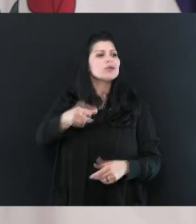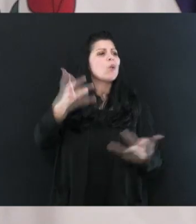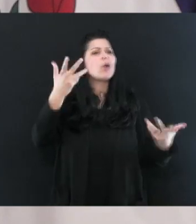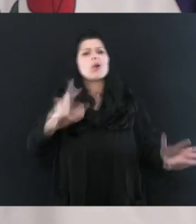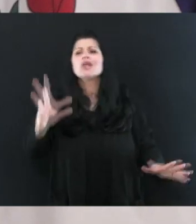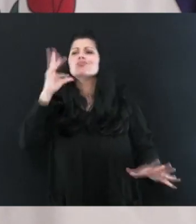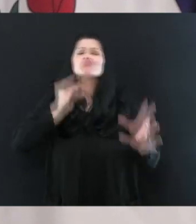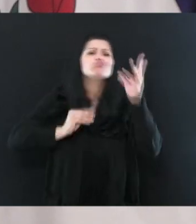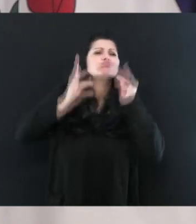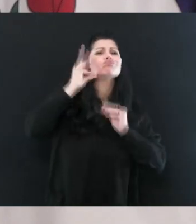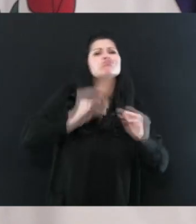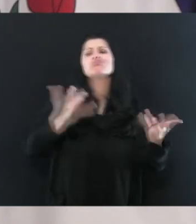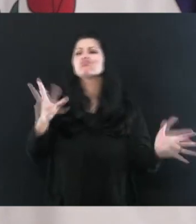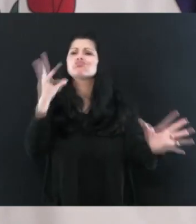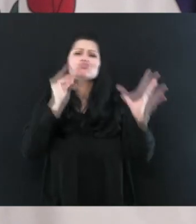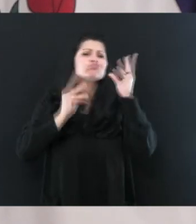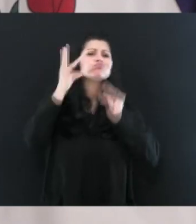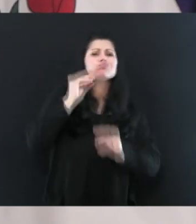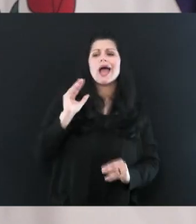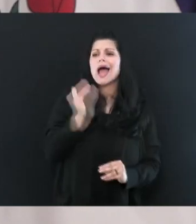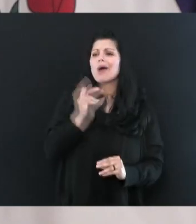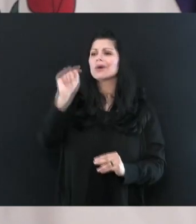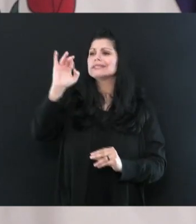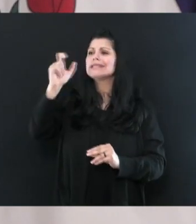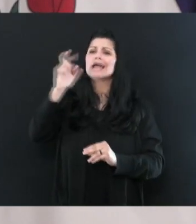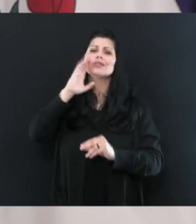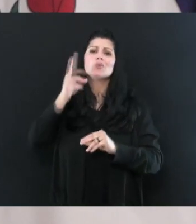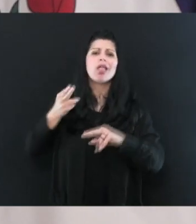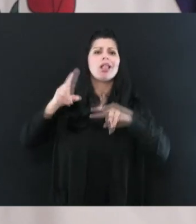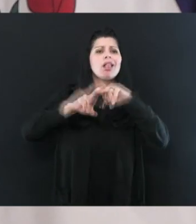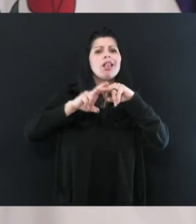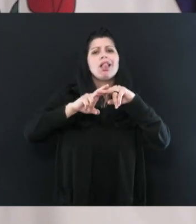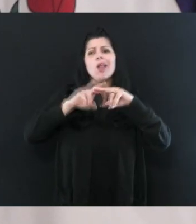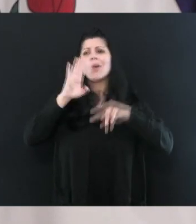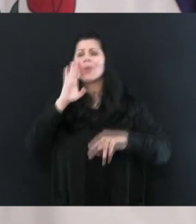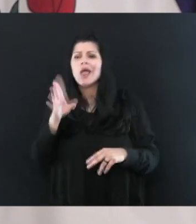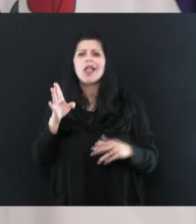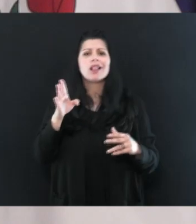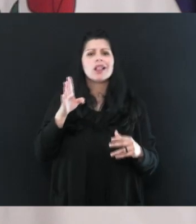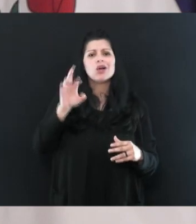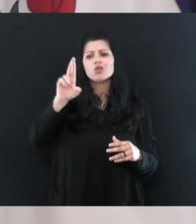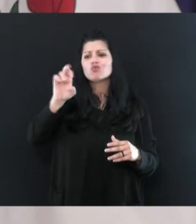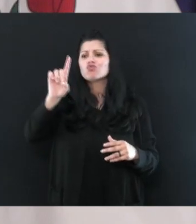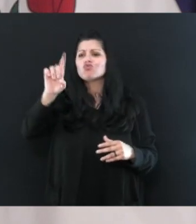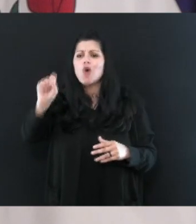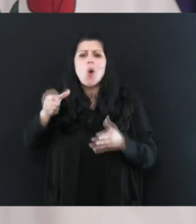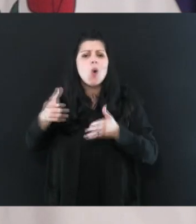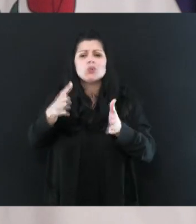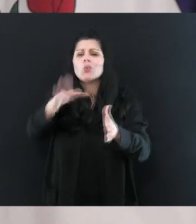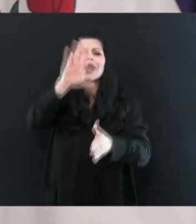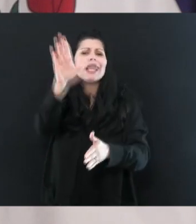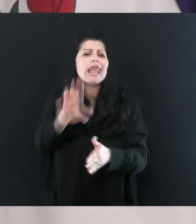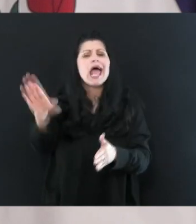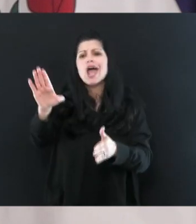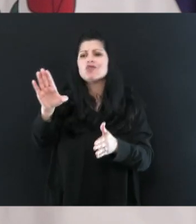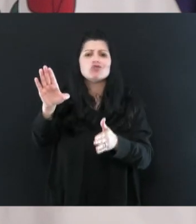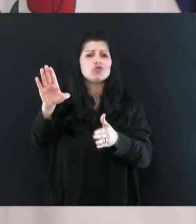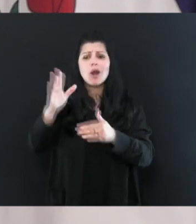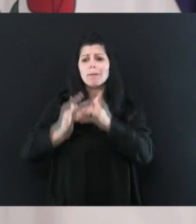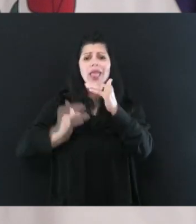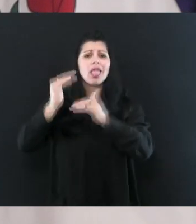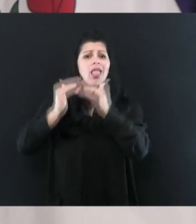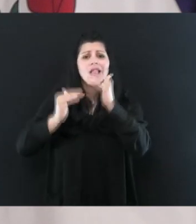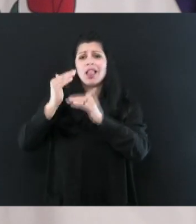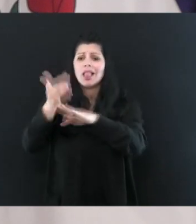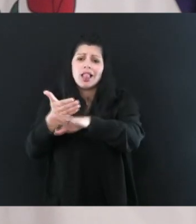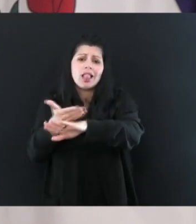our roads never really get built. Well, that's surely not what's happened here. And so on this